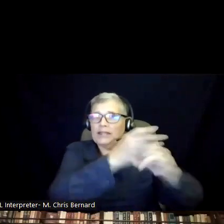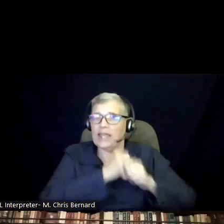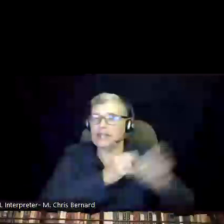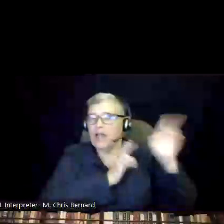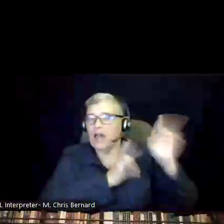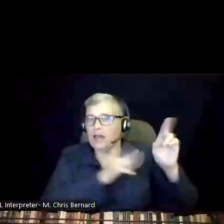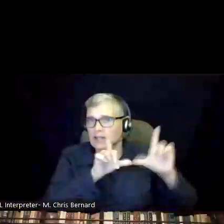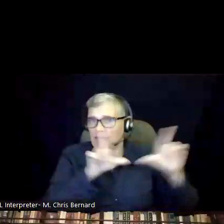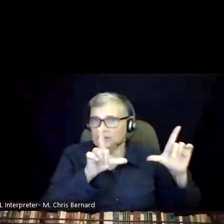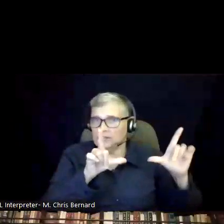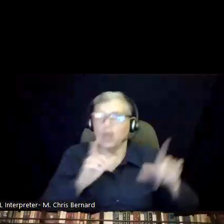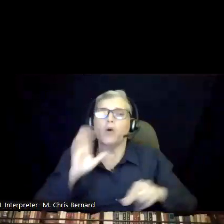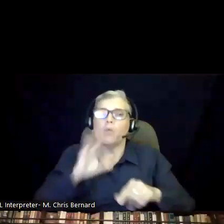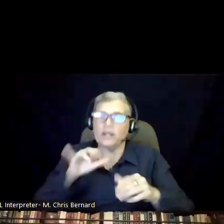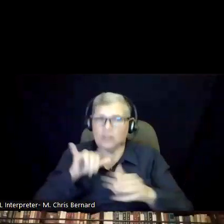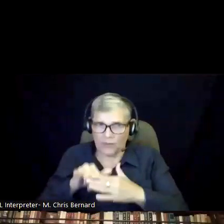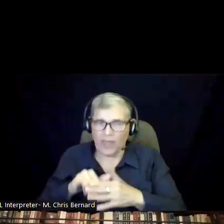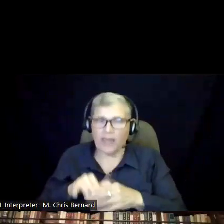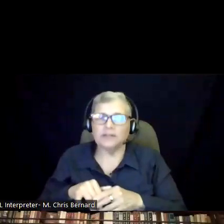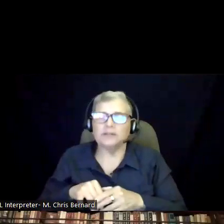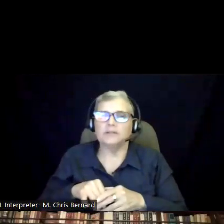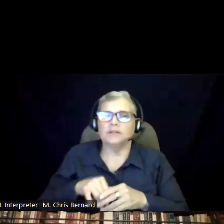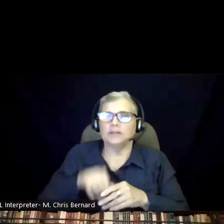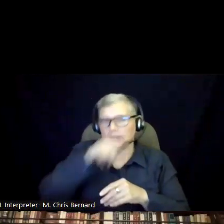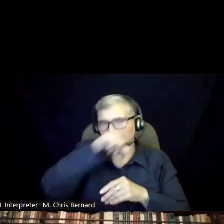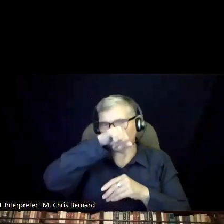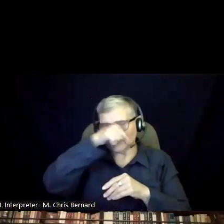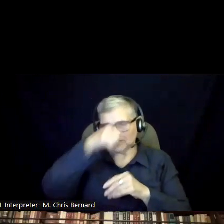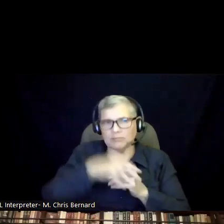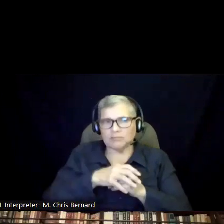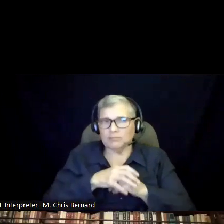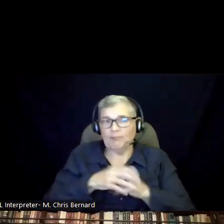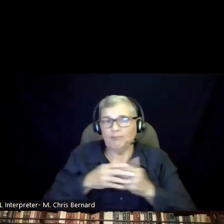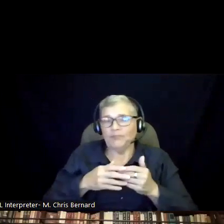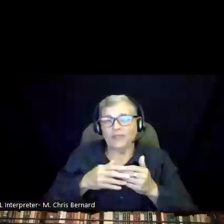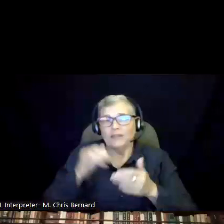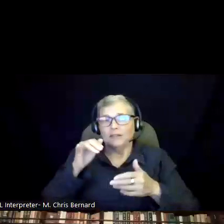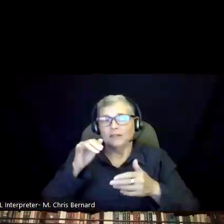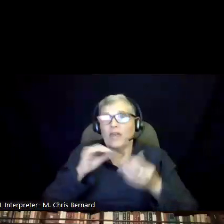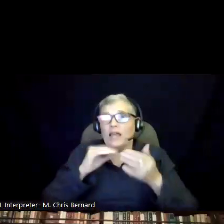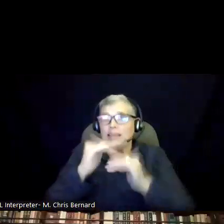a contentious issue, and is not a reality for most hunters,